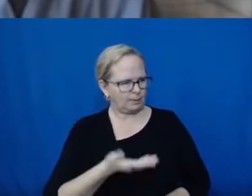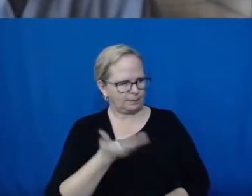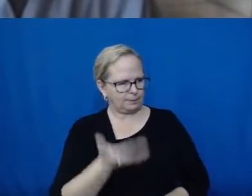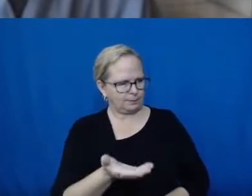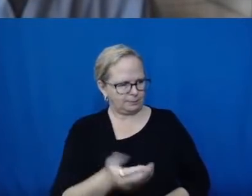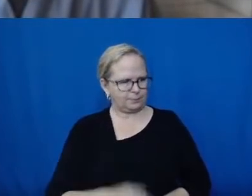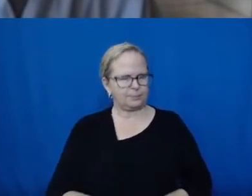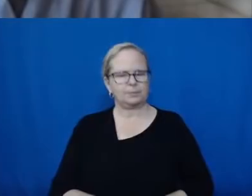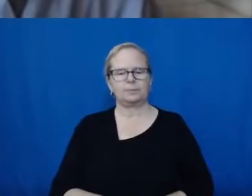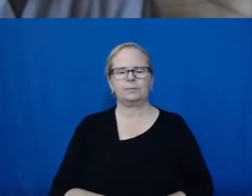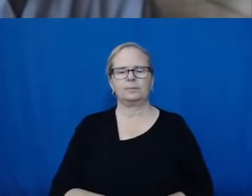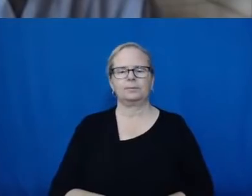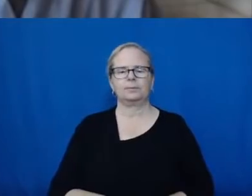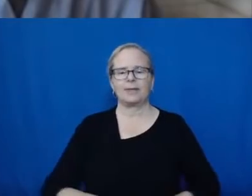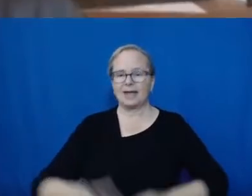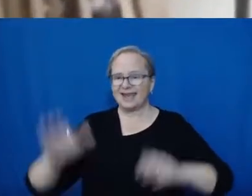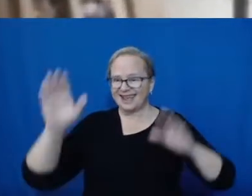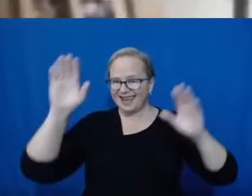Hey, everybody.